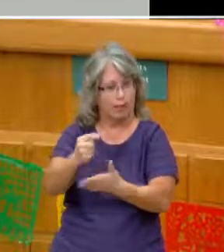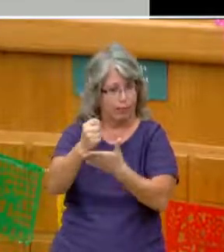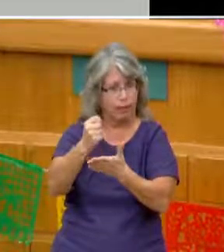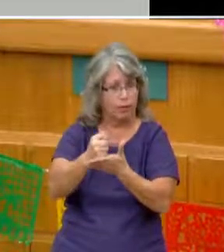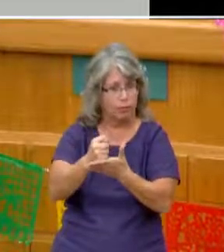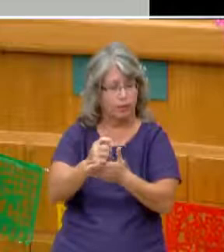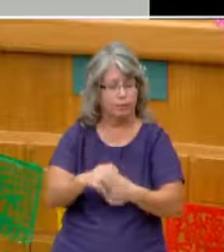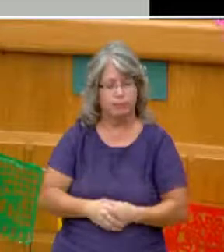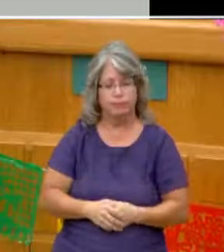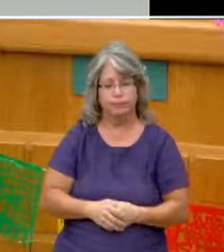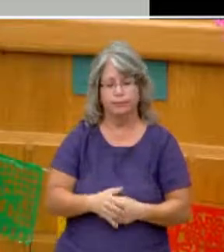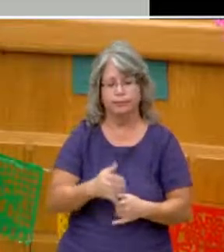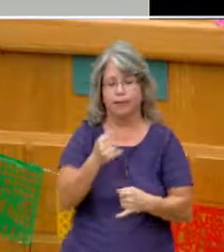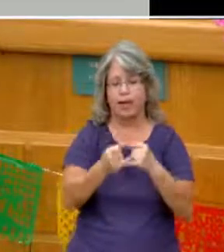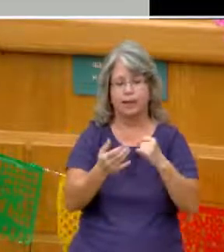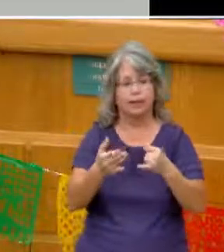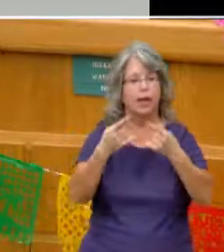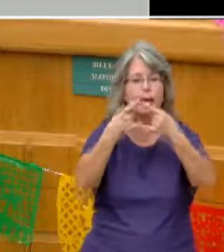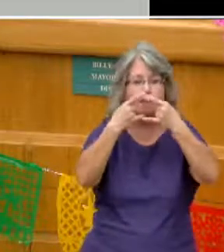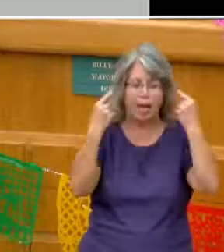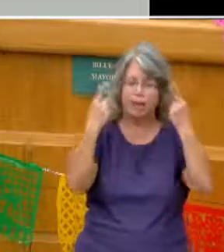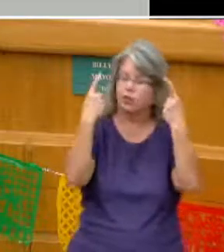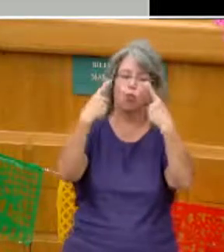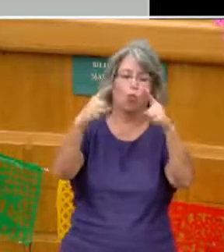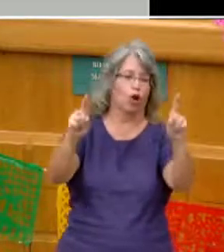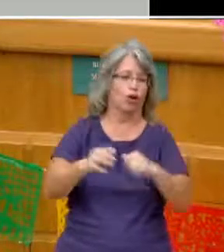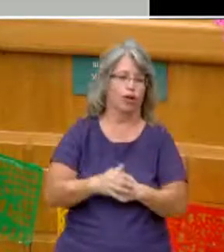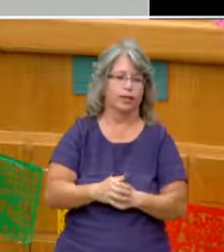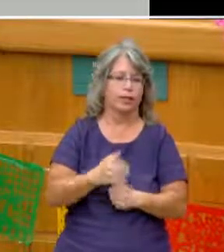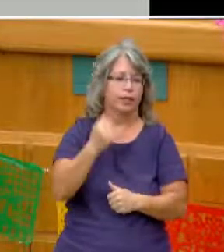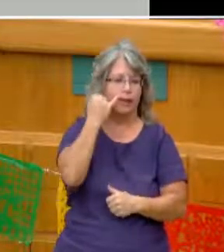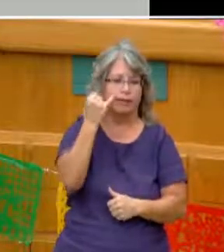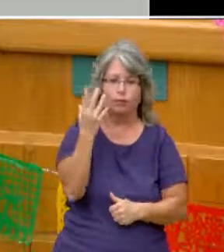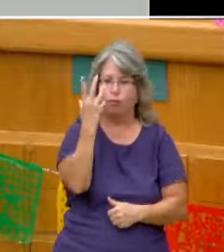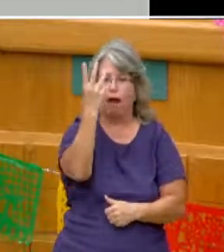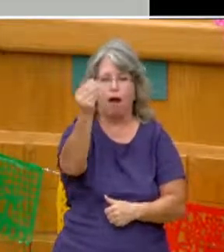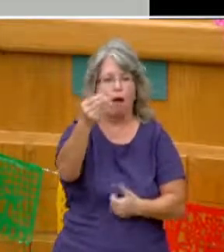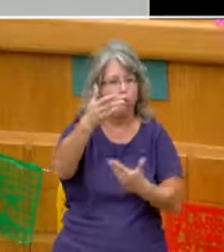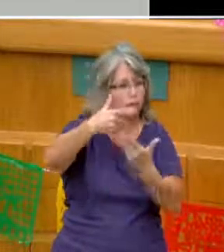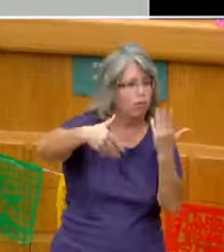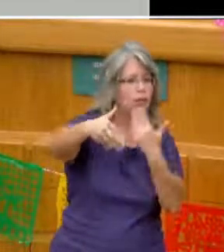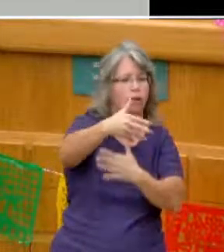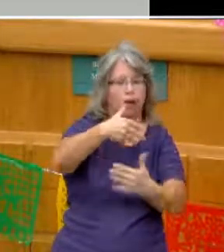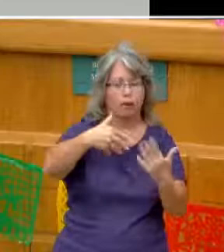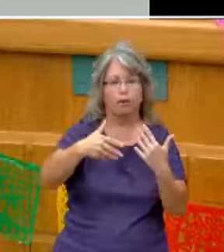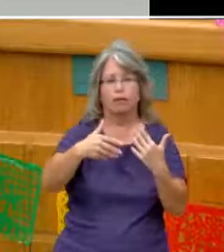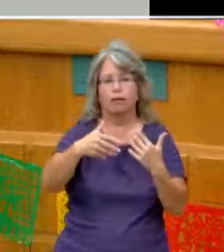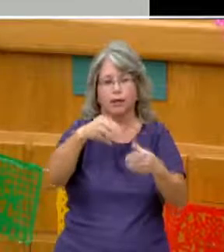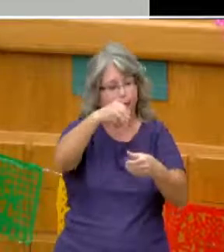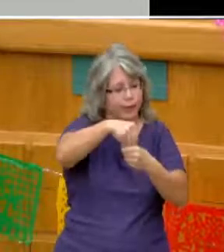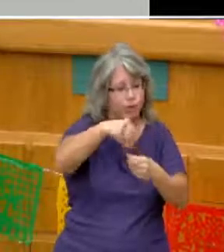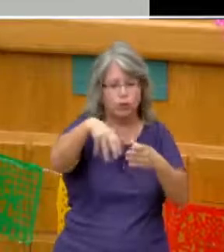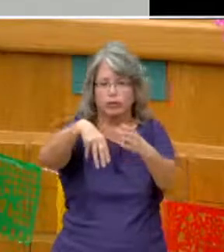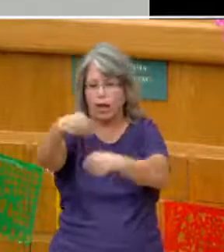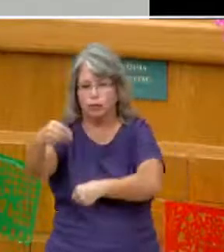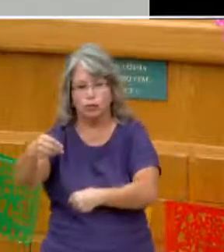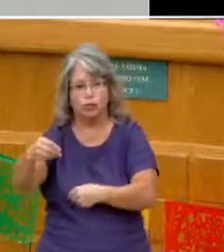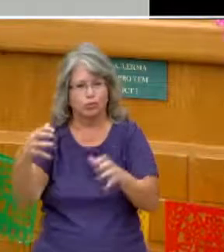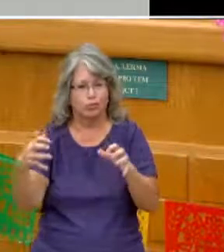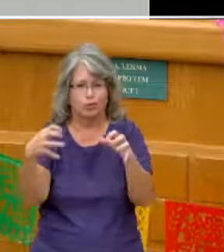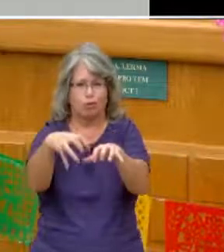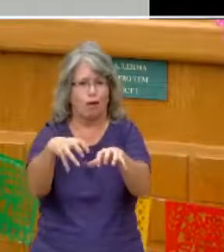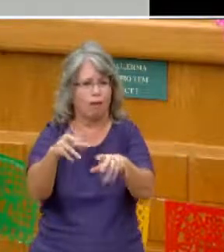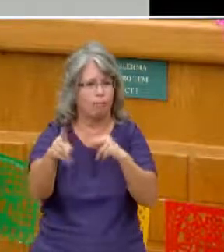work. If you're out in public, in a crowd, indoors or outdoors, you should probably put on a mask